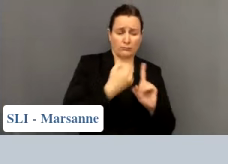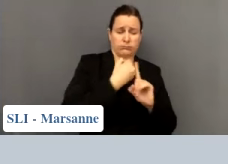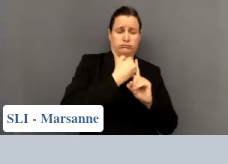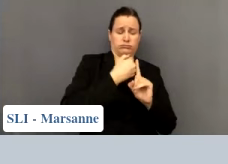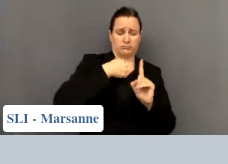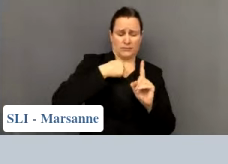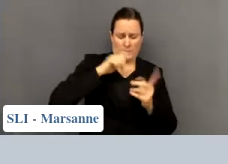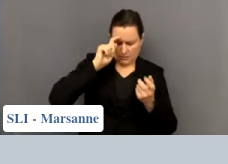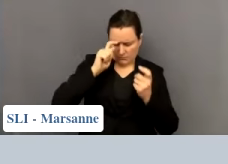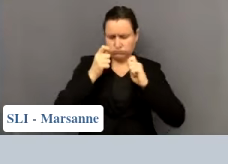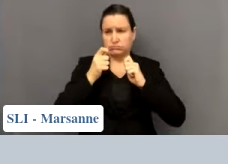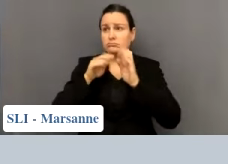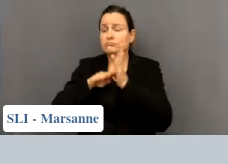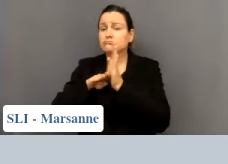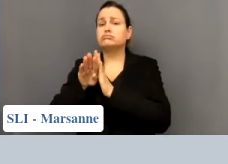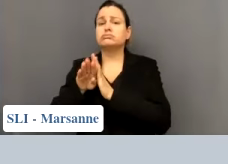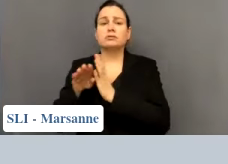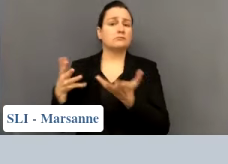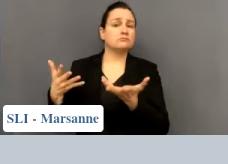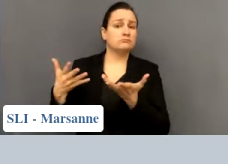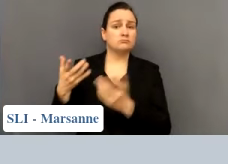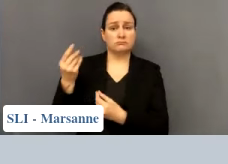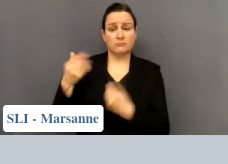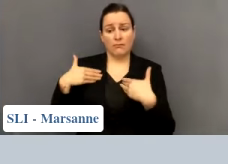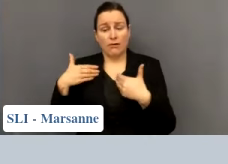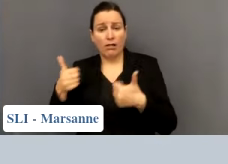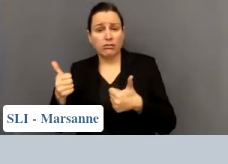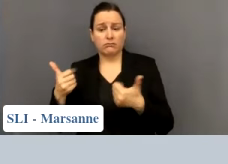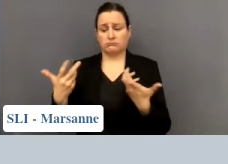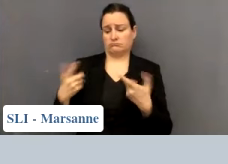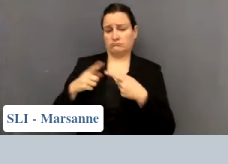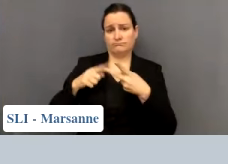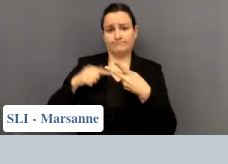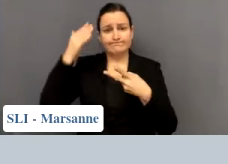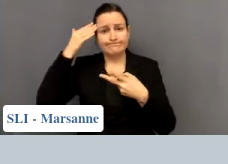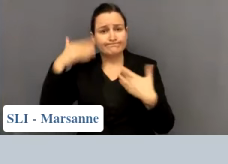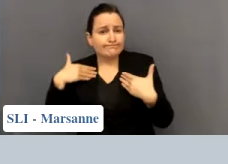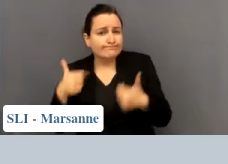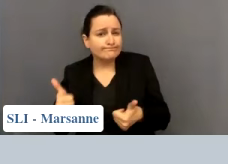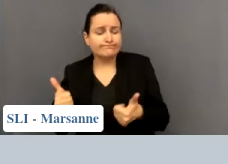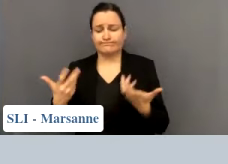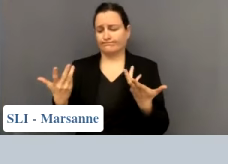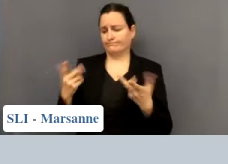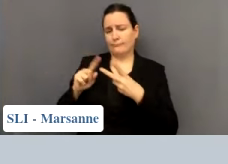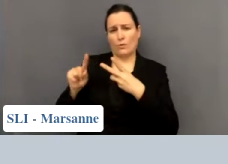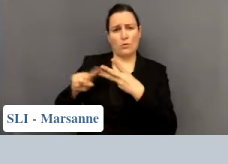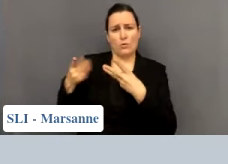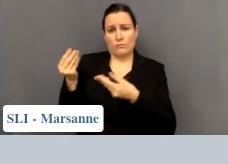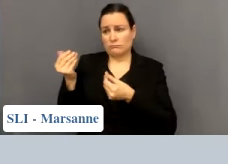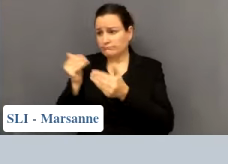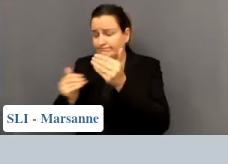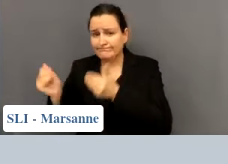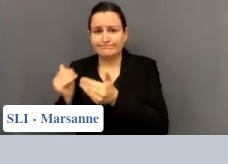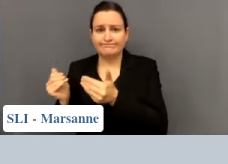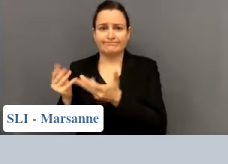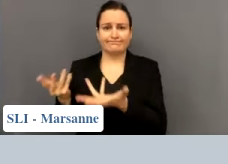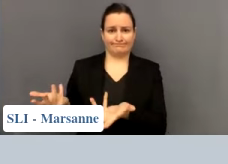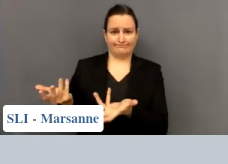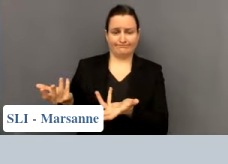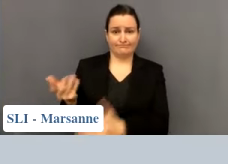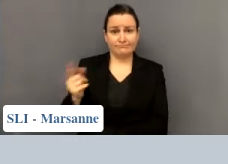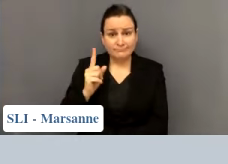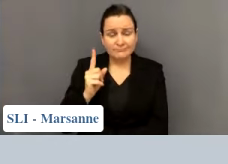adverse outcomes, be they financial, health, or well-being. It also showed that without social and economic safety nets designed to